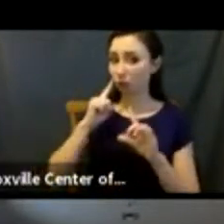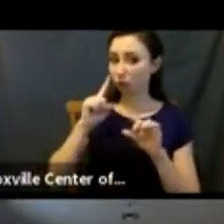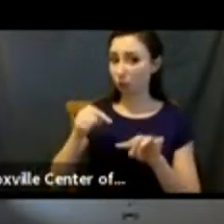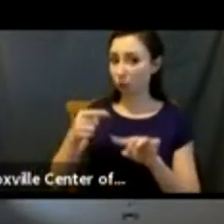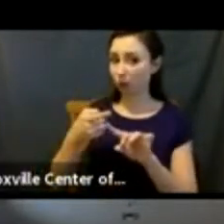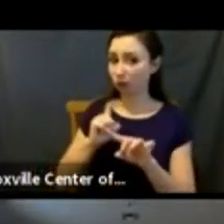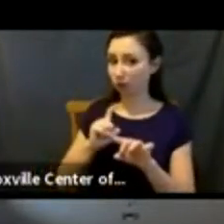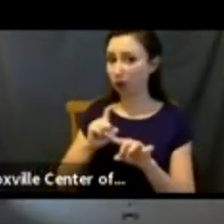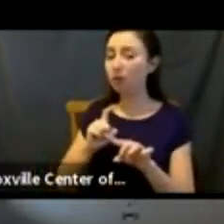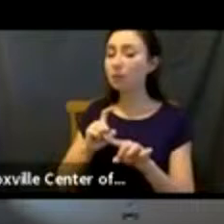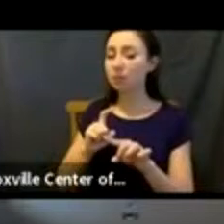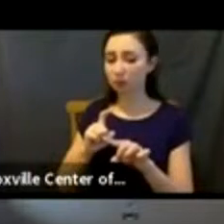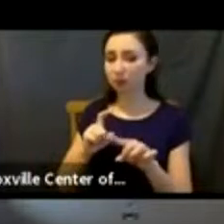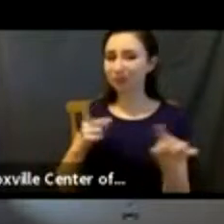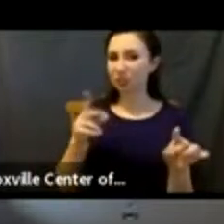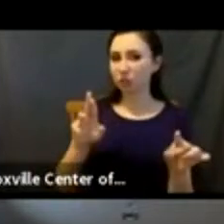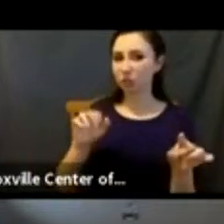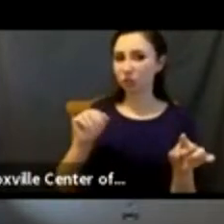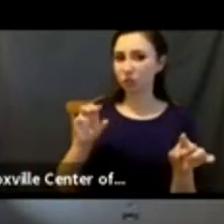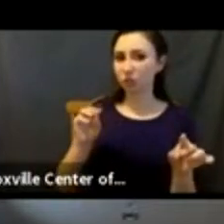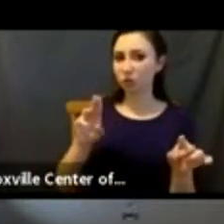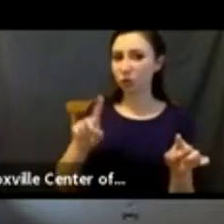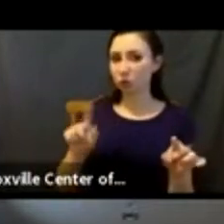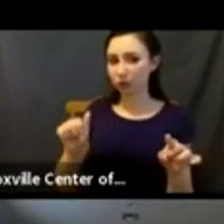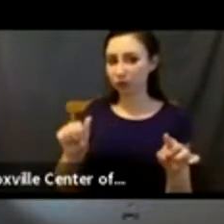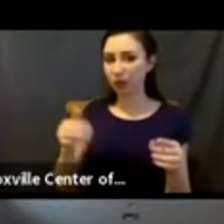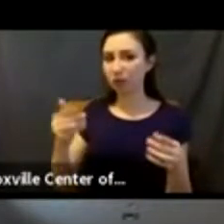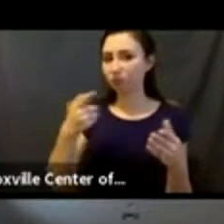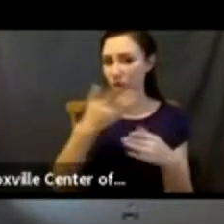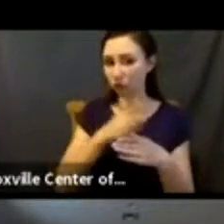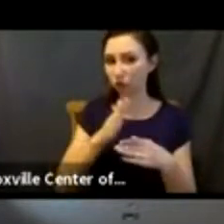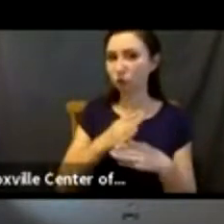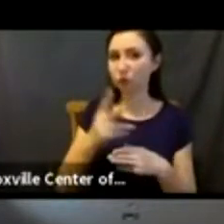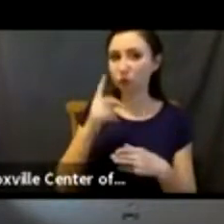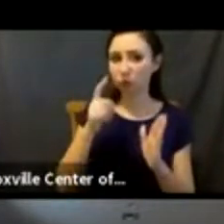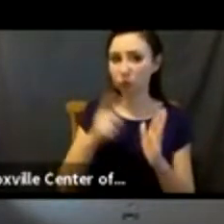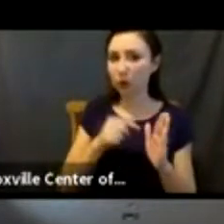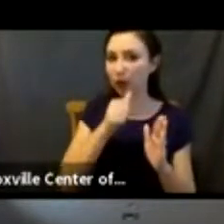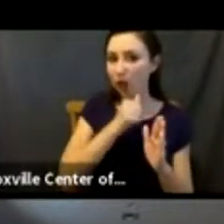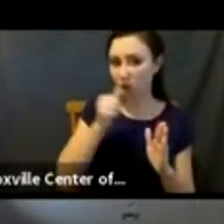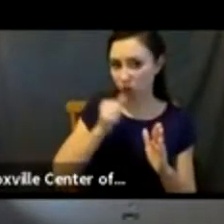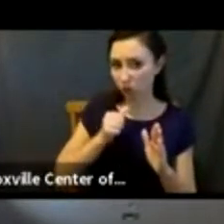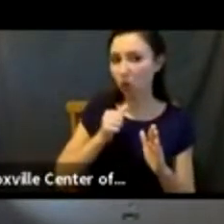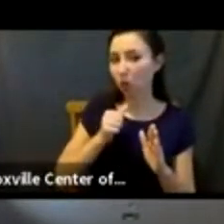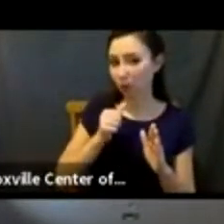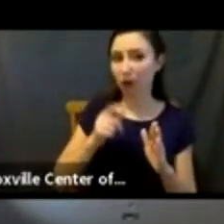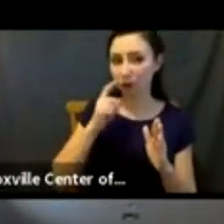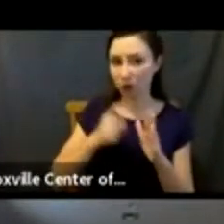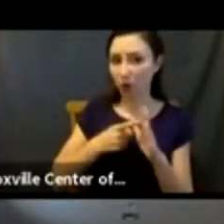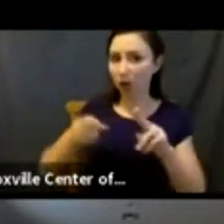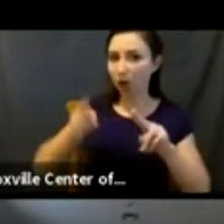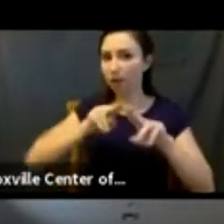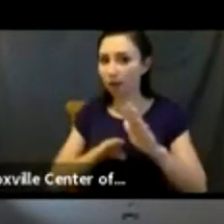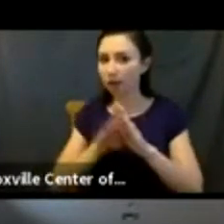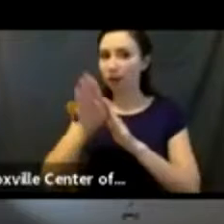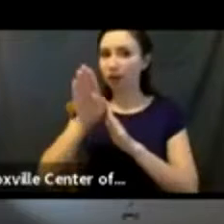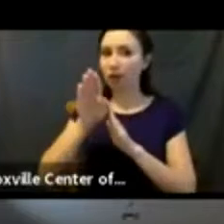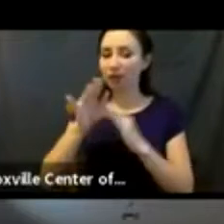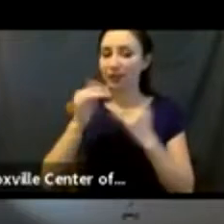ago, where Arizona had seen a spike. They put things in place and you could see stepwise going